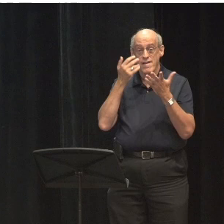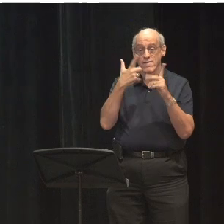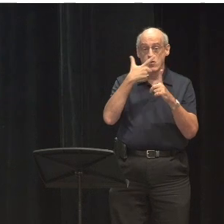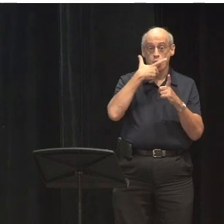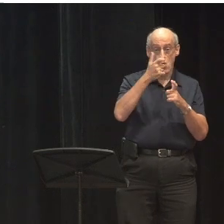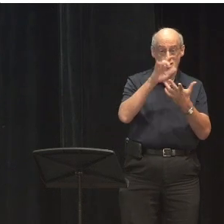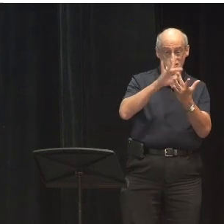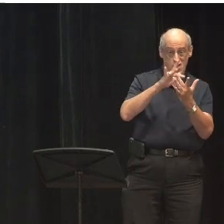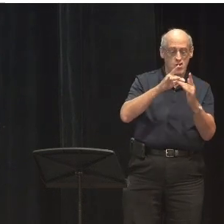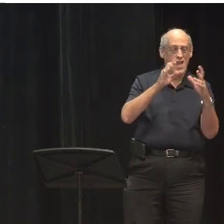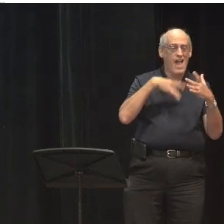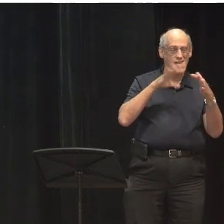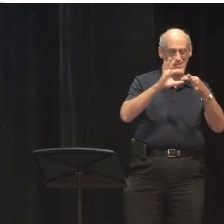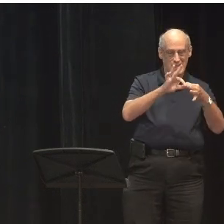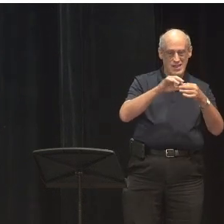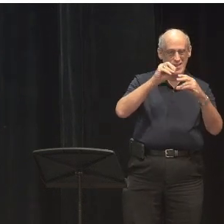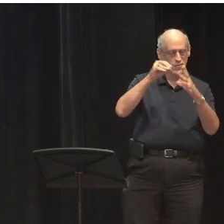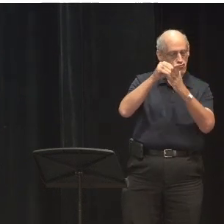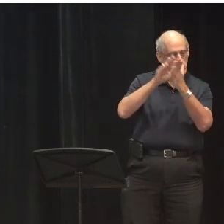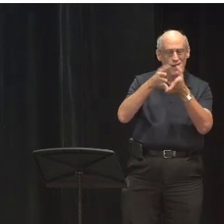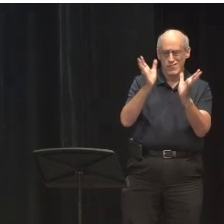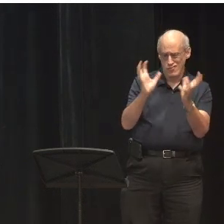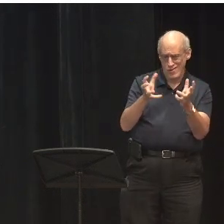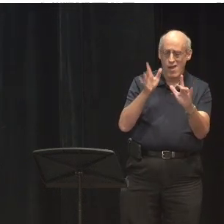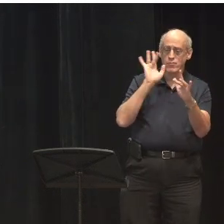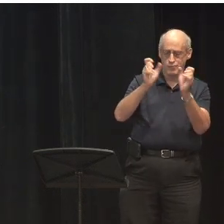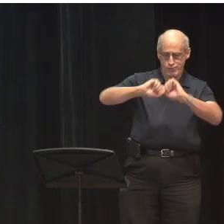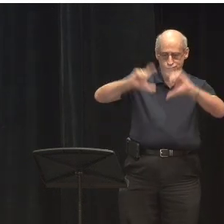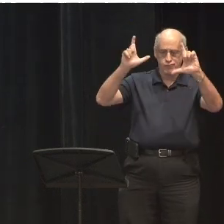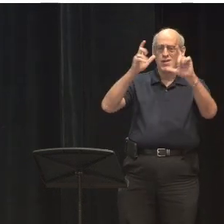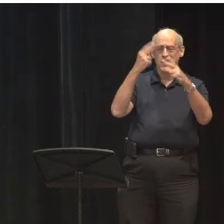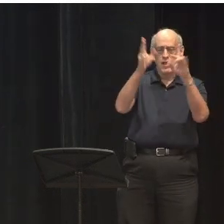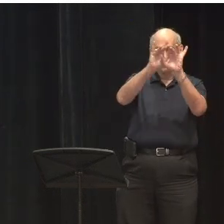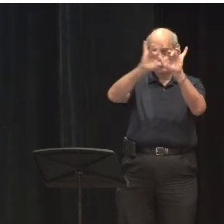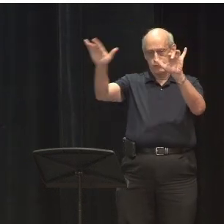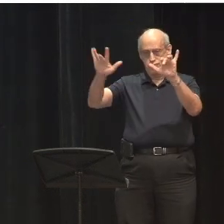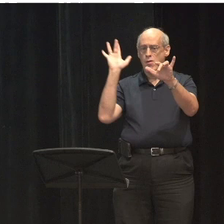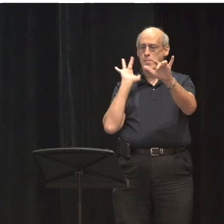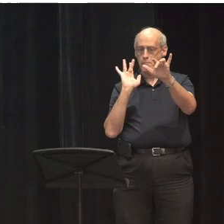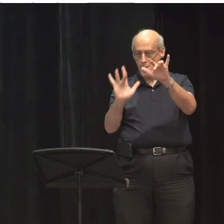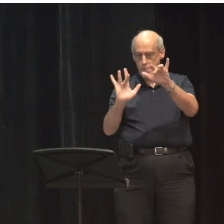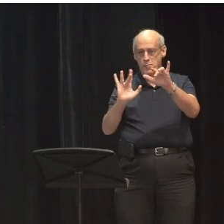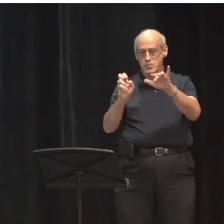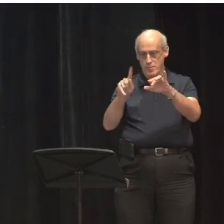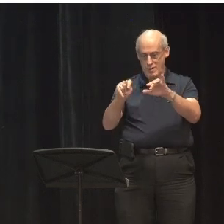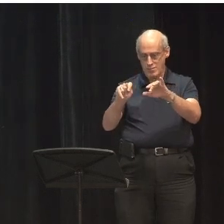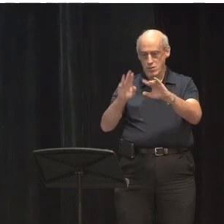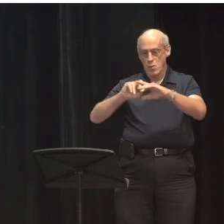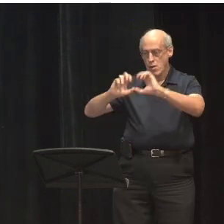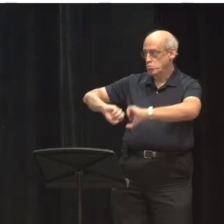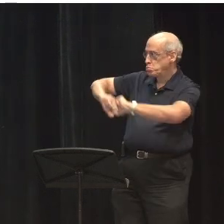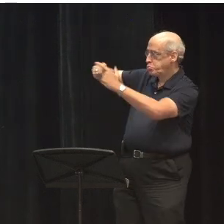is to click on the link that's posted in the Zoom chat and submit your name to the online form. It will then appear in